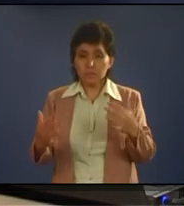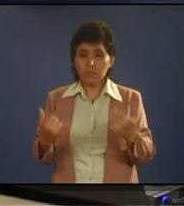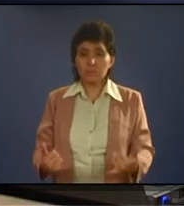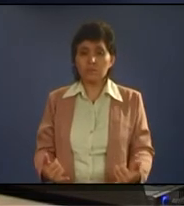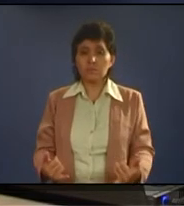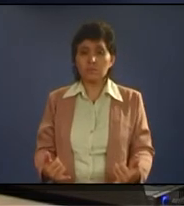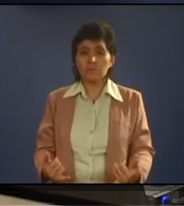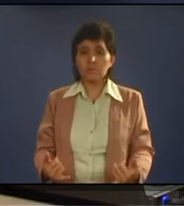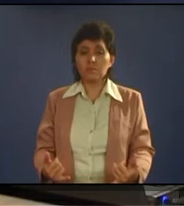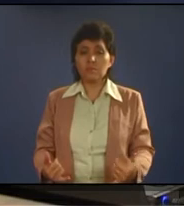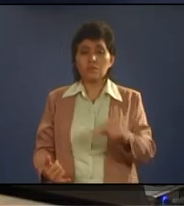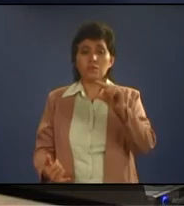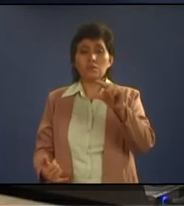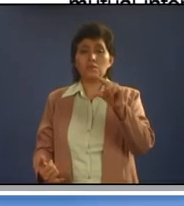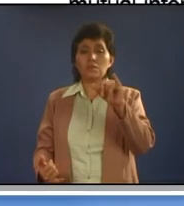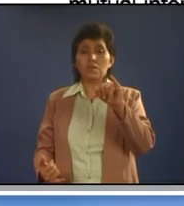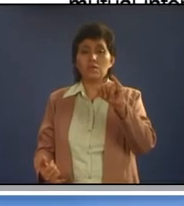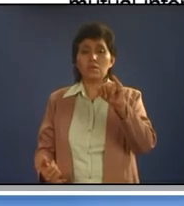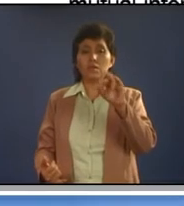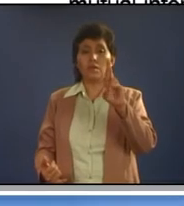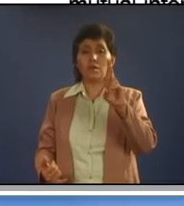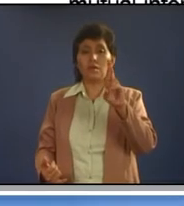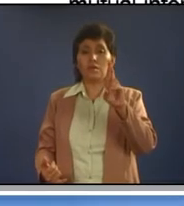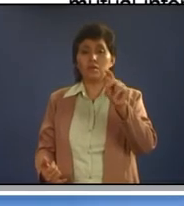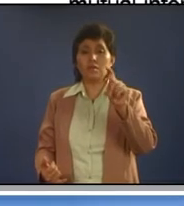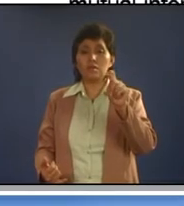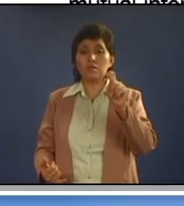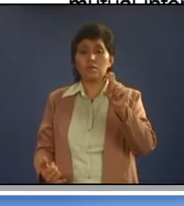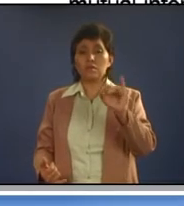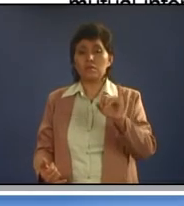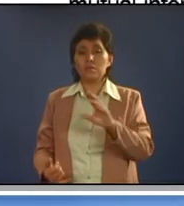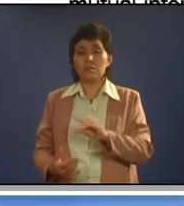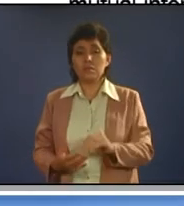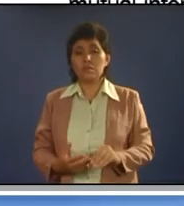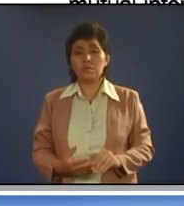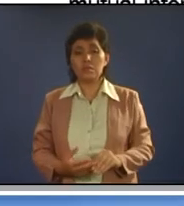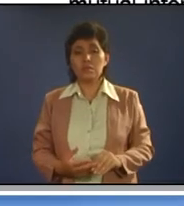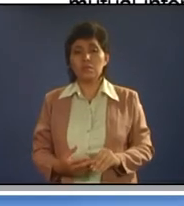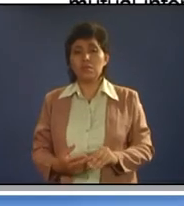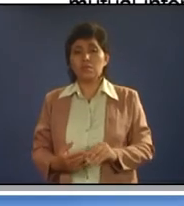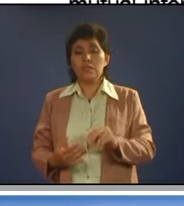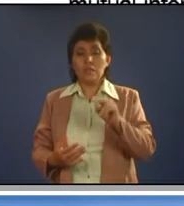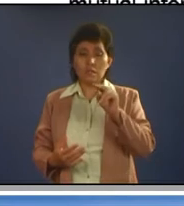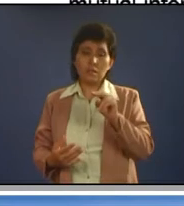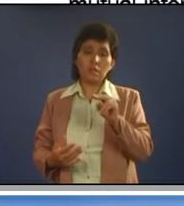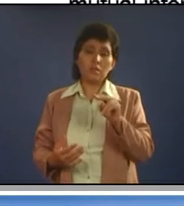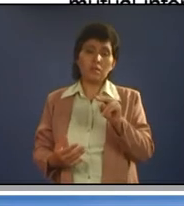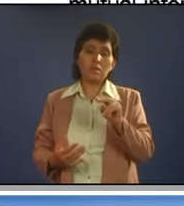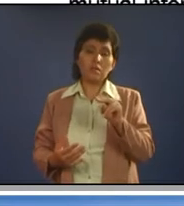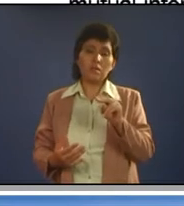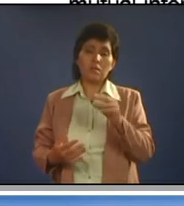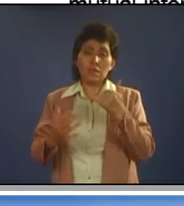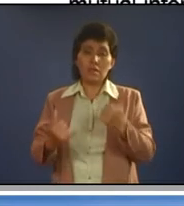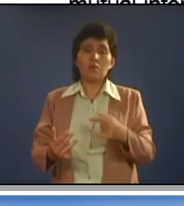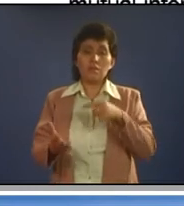Now, GRIT, G-R-I-T, it's called graduated and reciprocated initiatives in tension